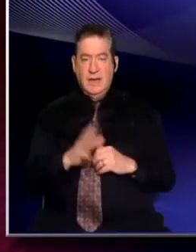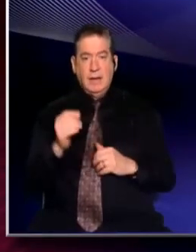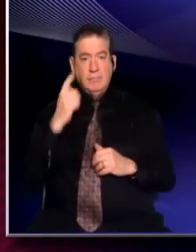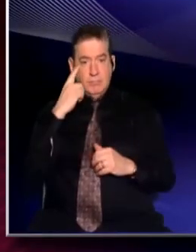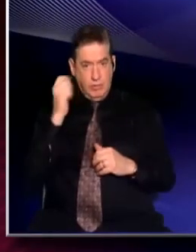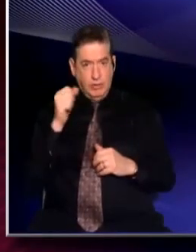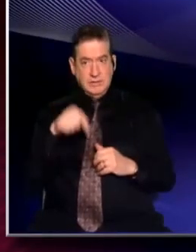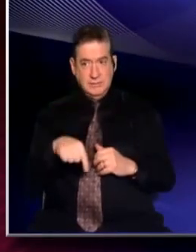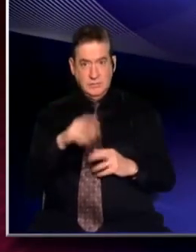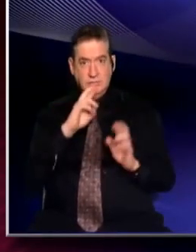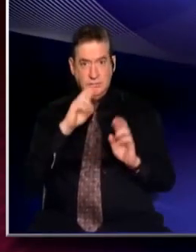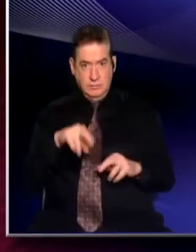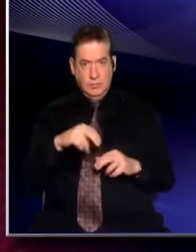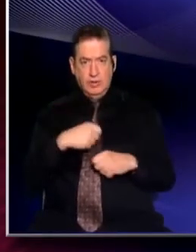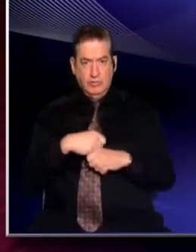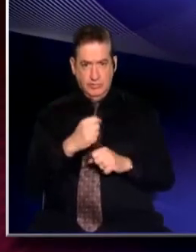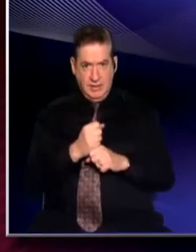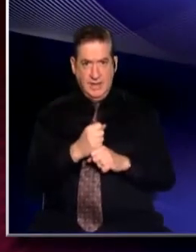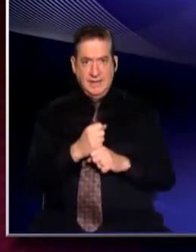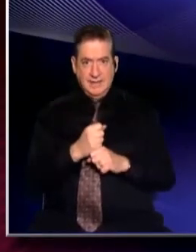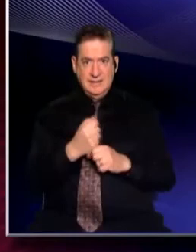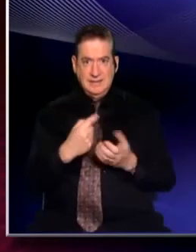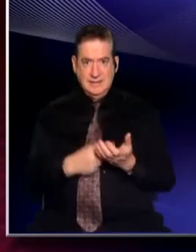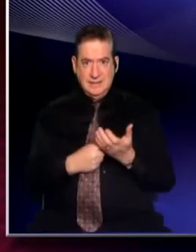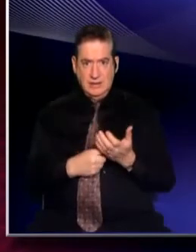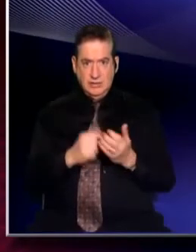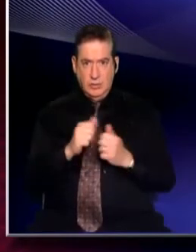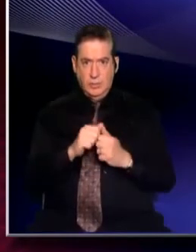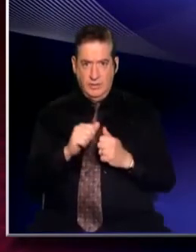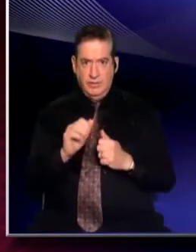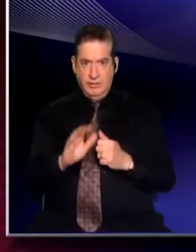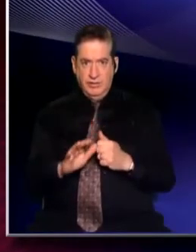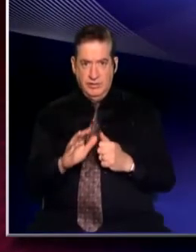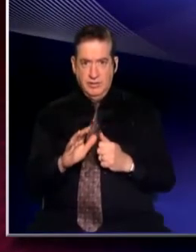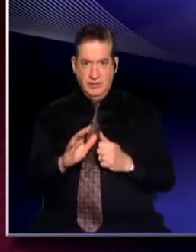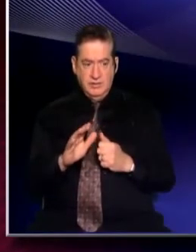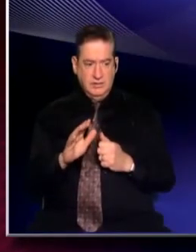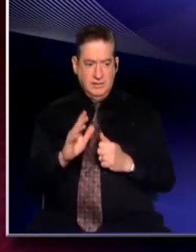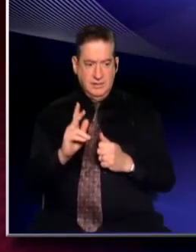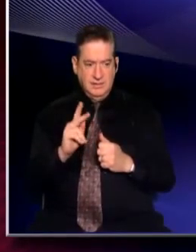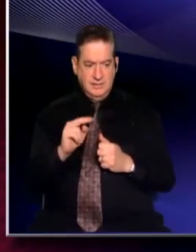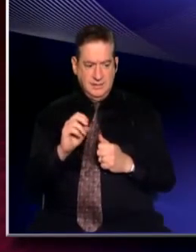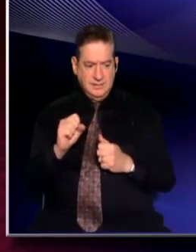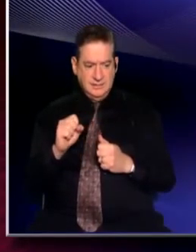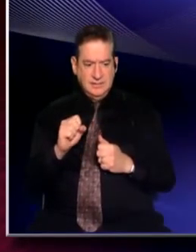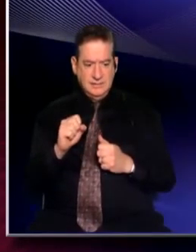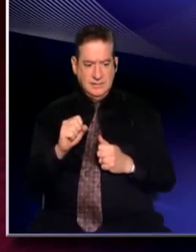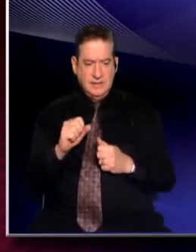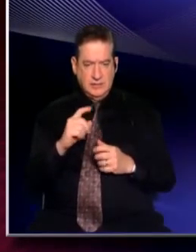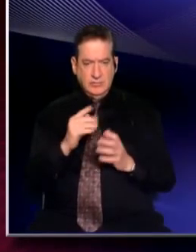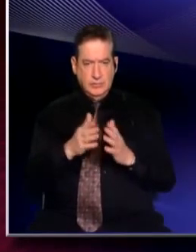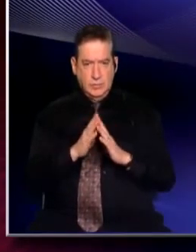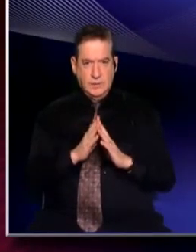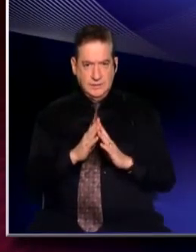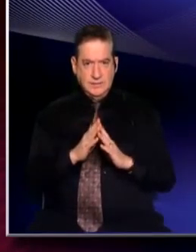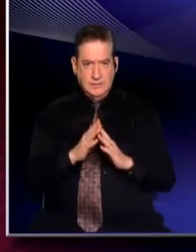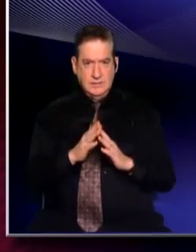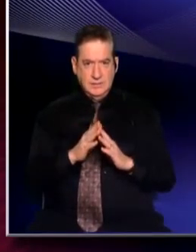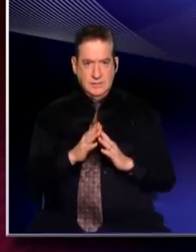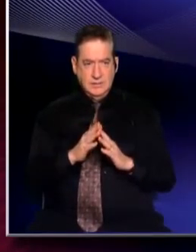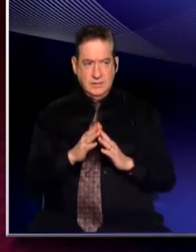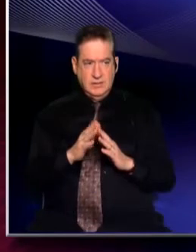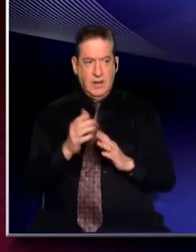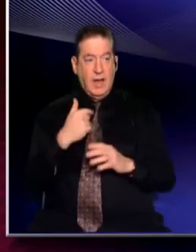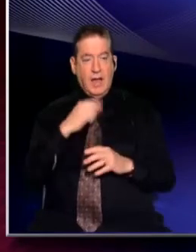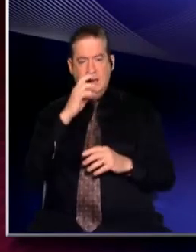Because this report was created and also in discussion with her needs as requested. So. Right. So